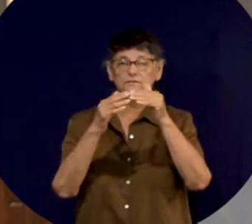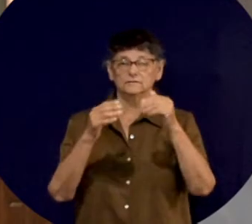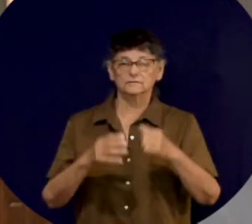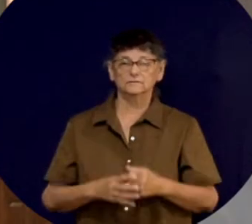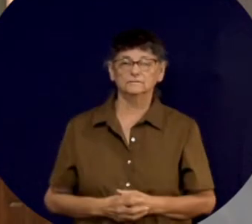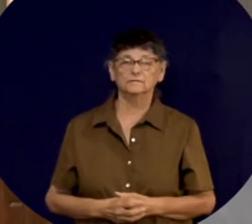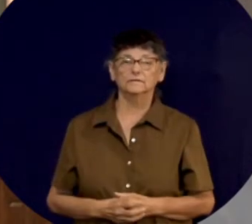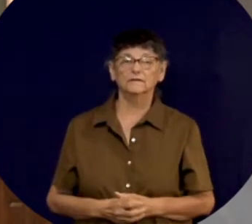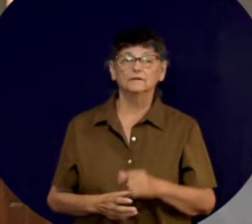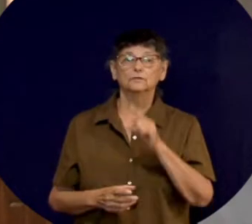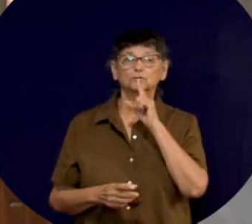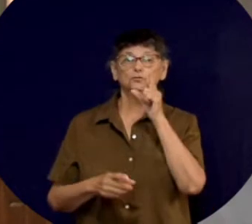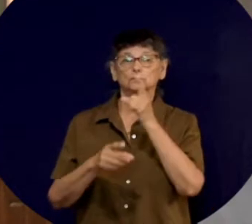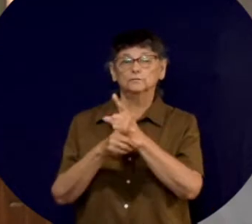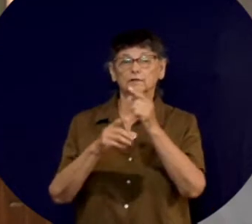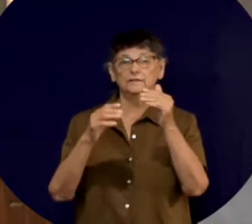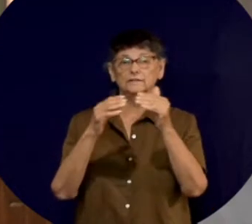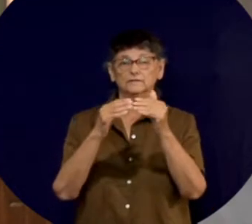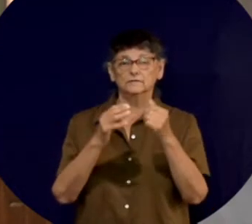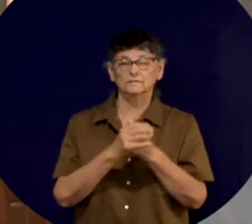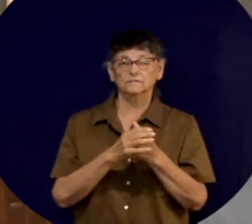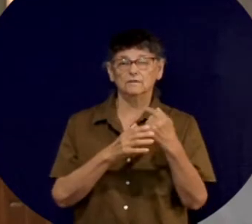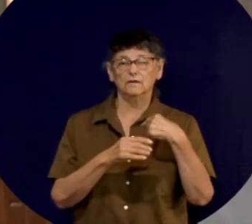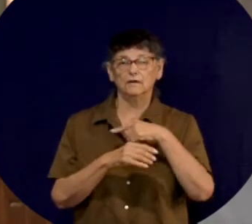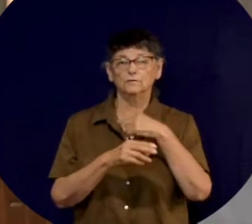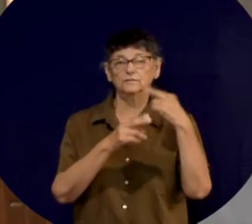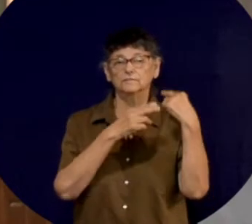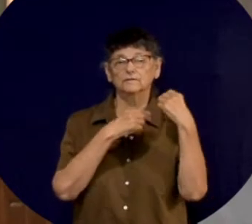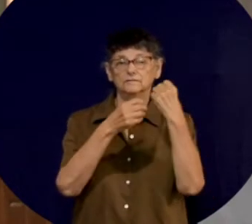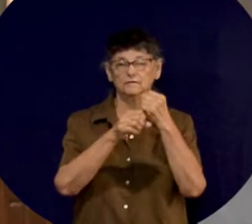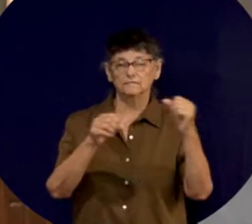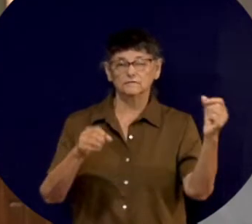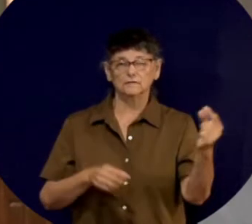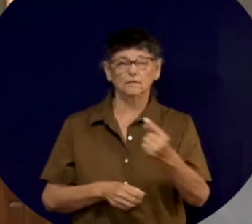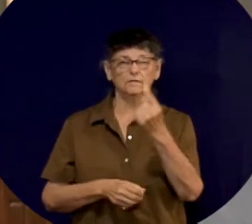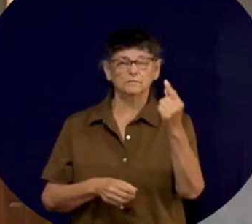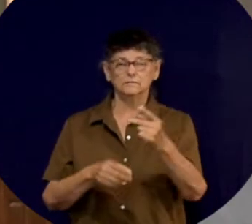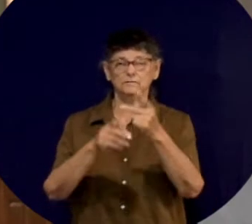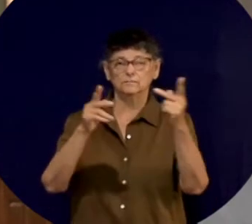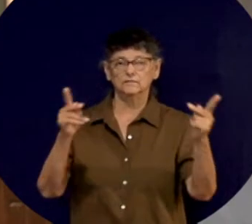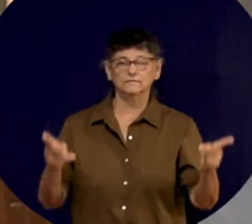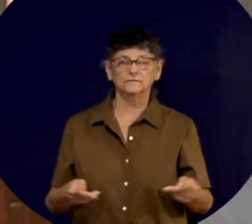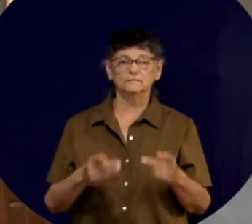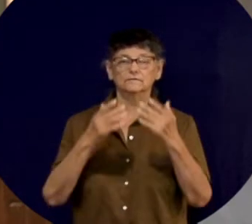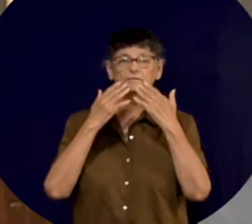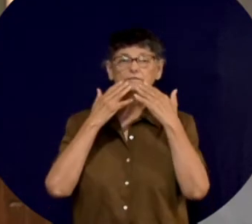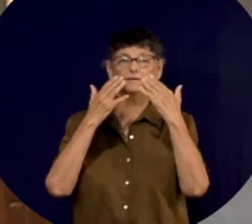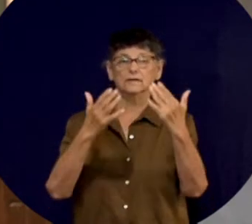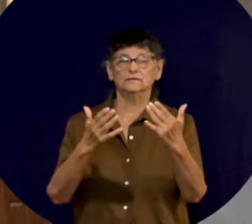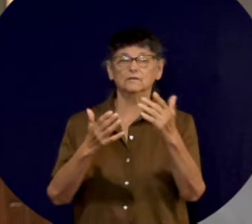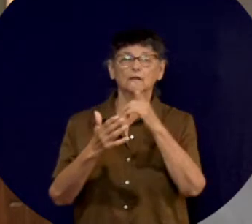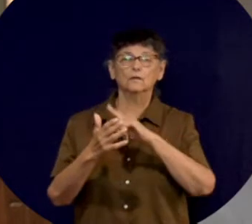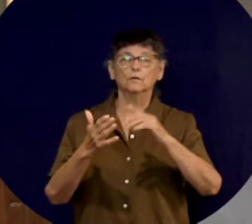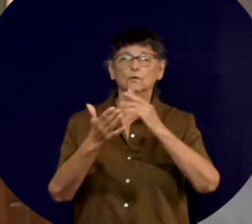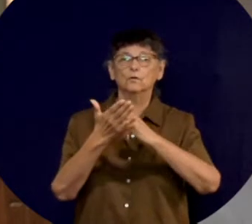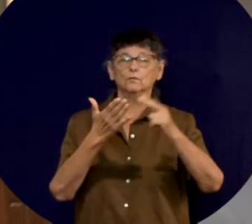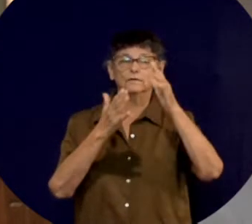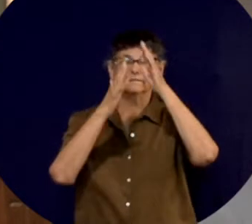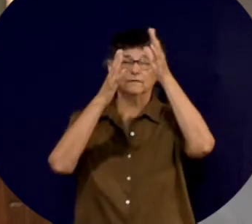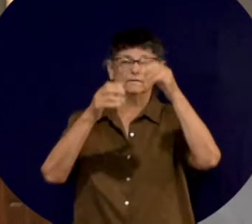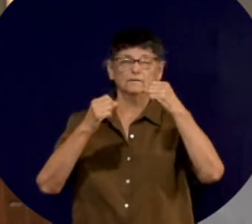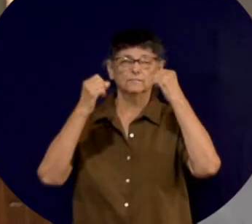and just. It is truly right and just, our duty and our salvation, always and everywhere, to give you thanks, Lord, Holy